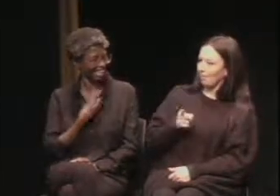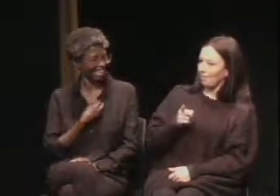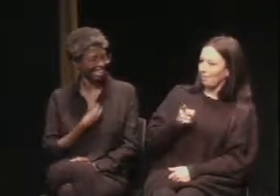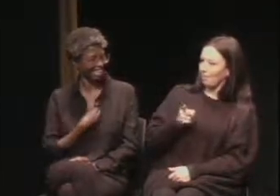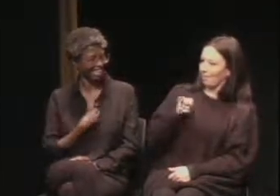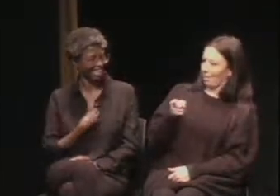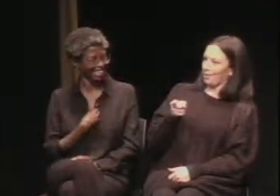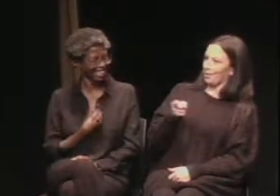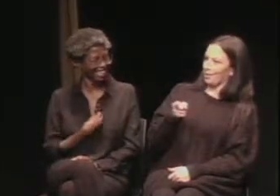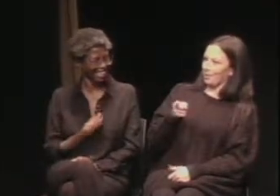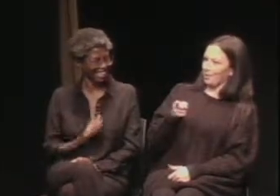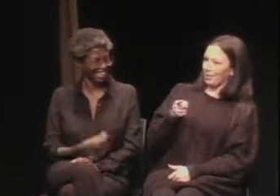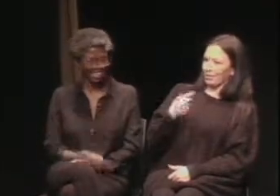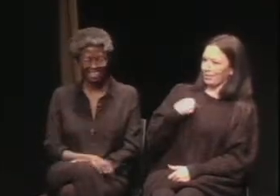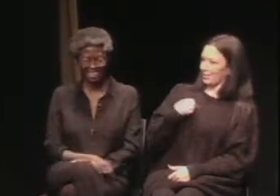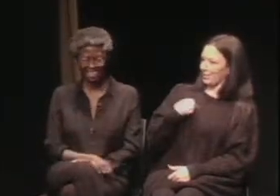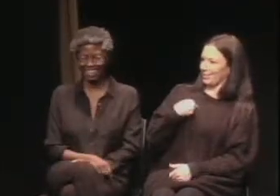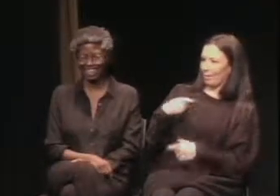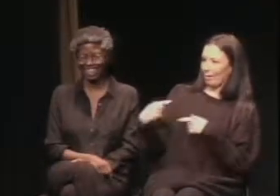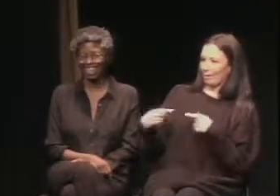you arguing that hard about something I